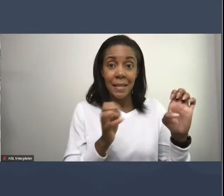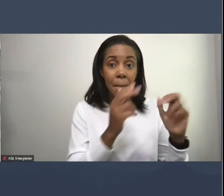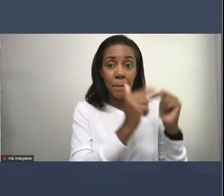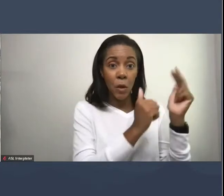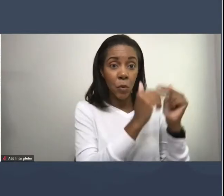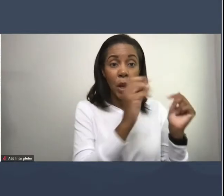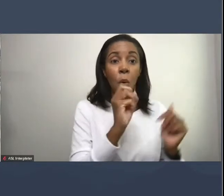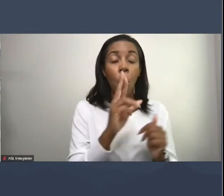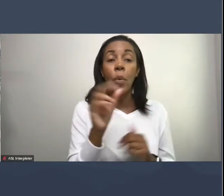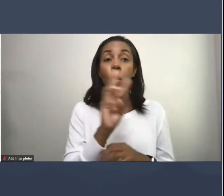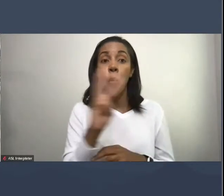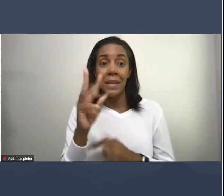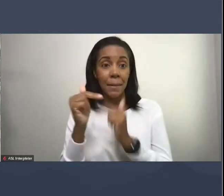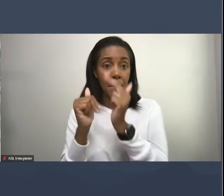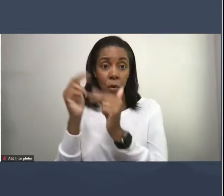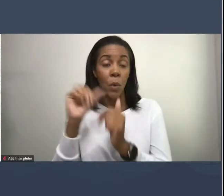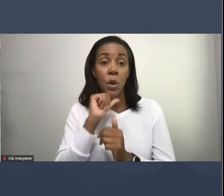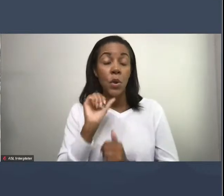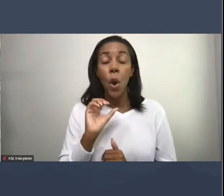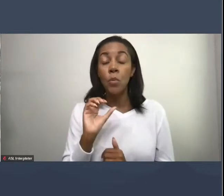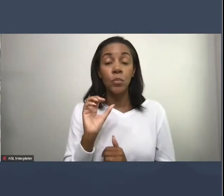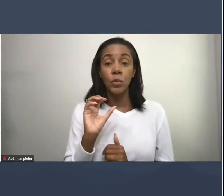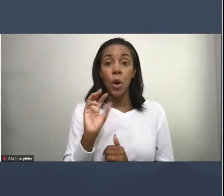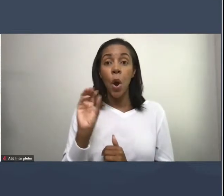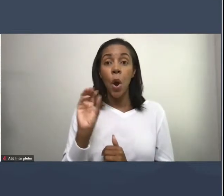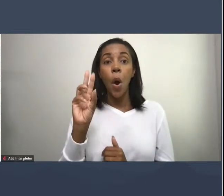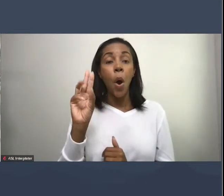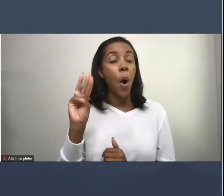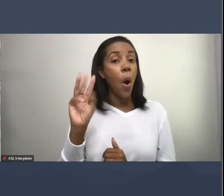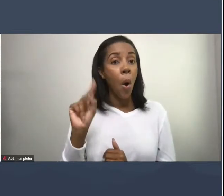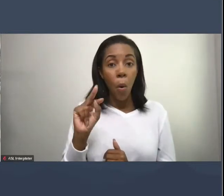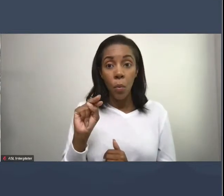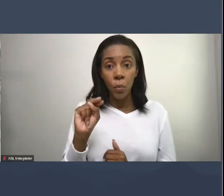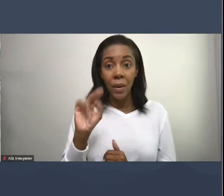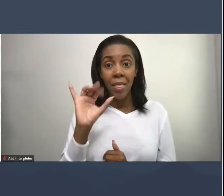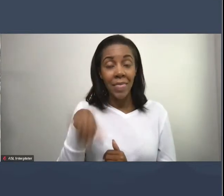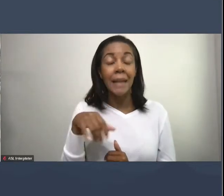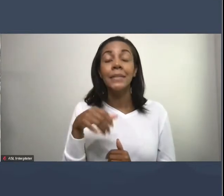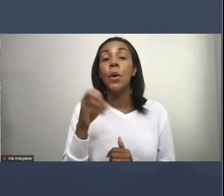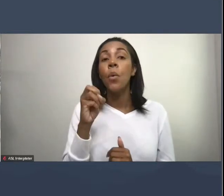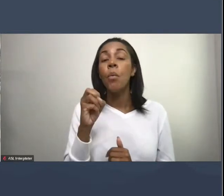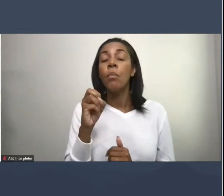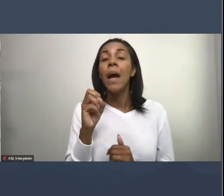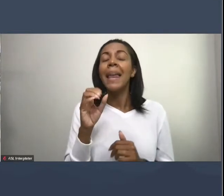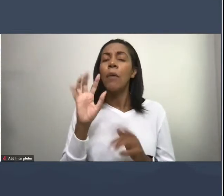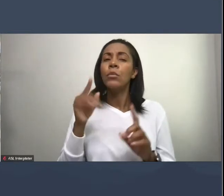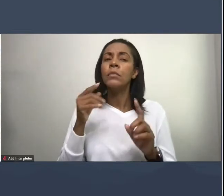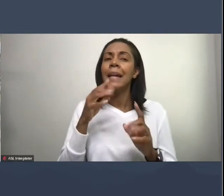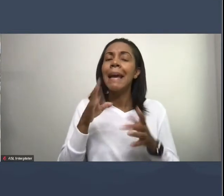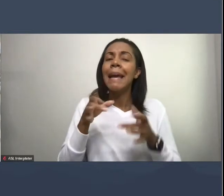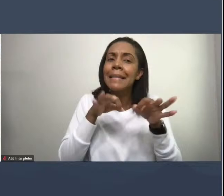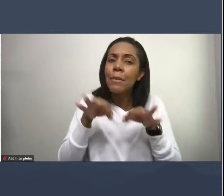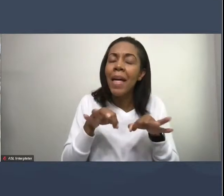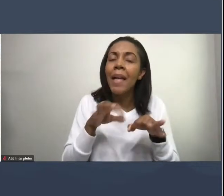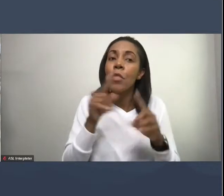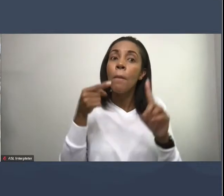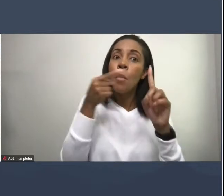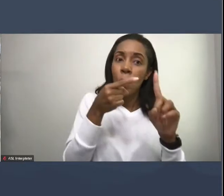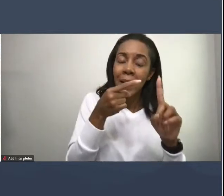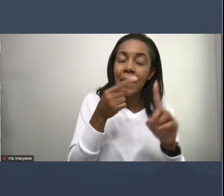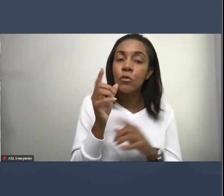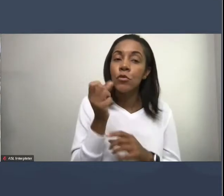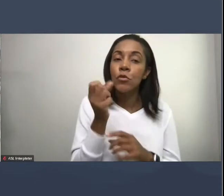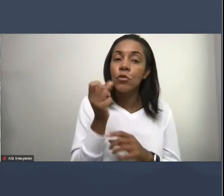the west property. So we don't own those two pieces of property or the materials that are on them. And I'll get to the point on that here in just a second. So that gets us up